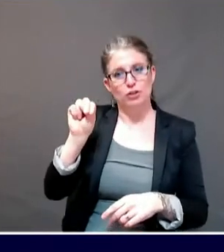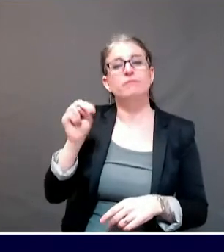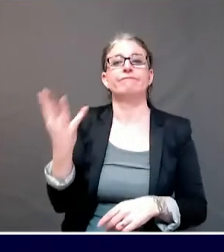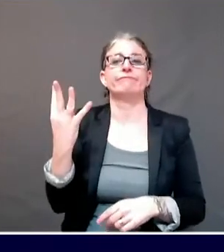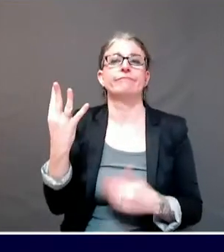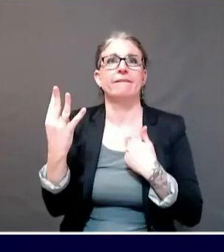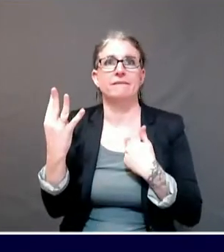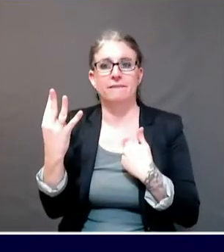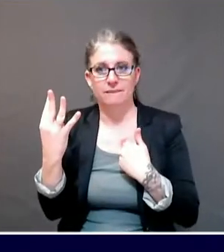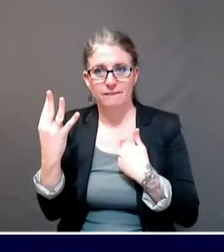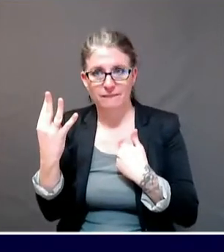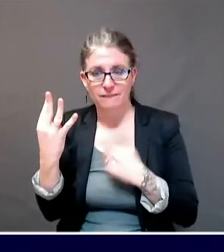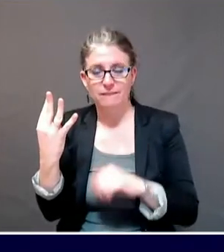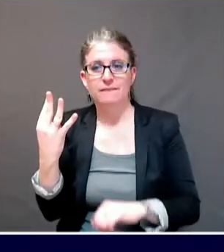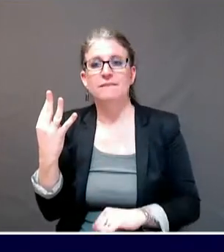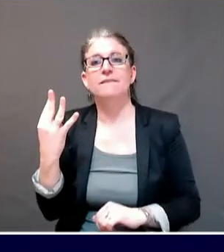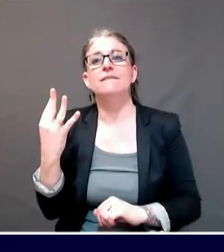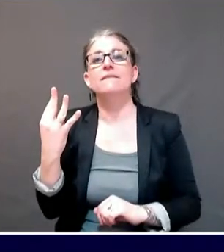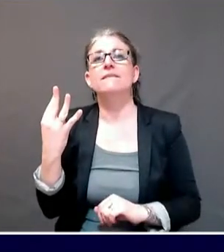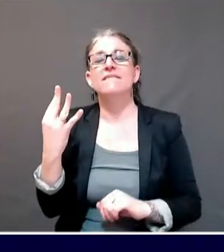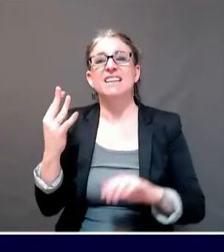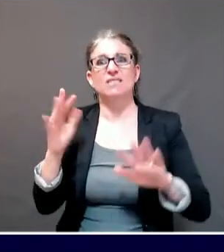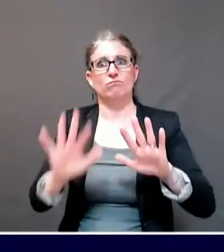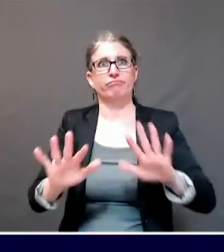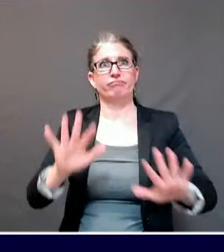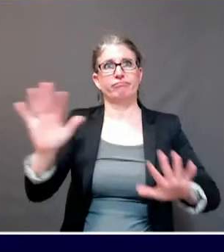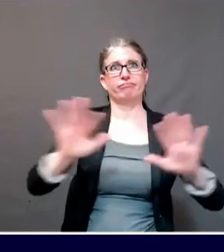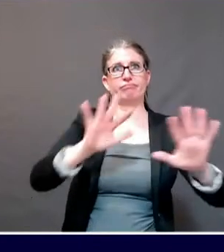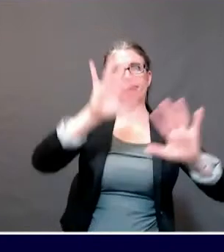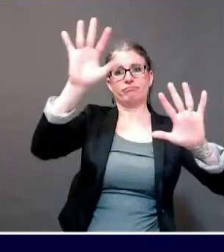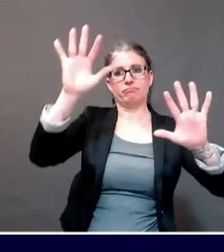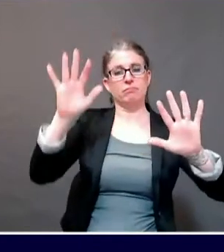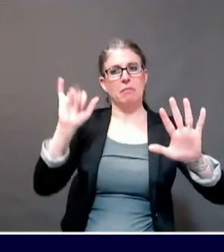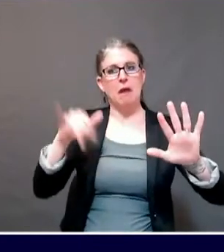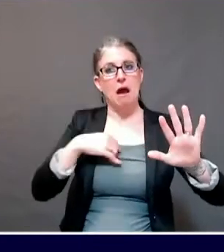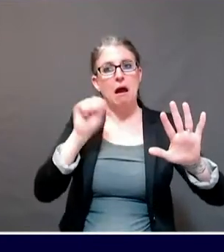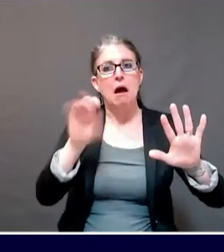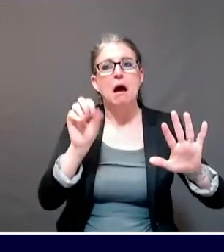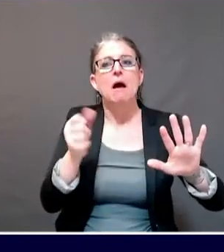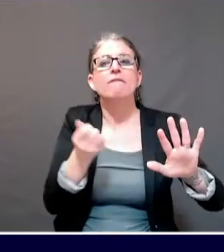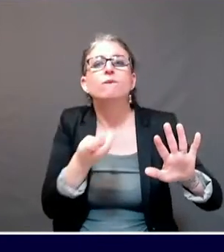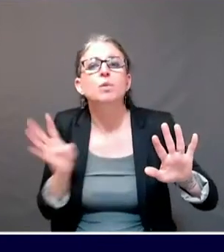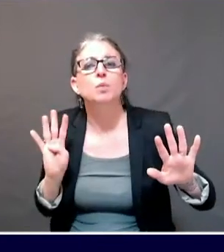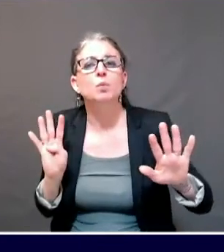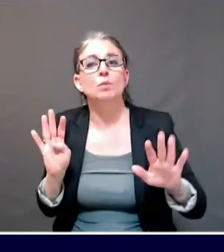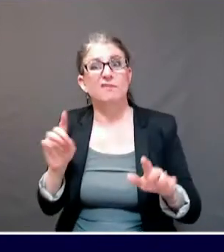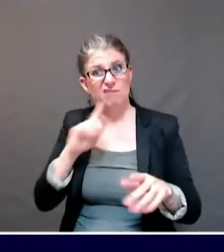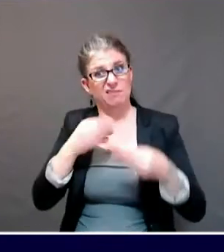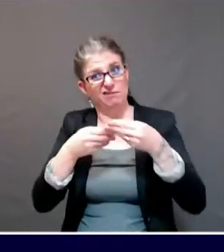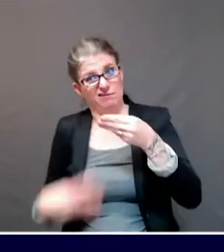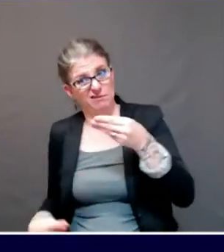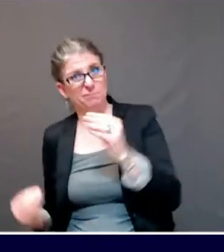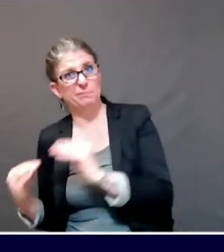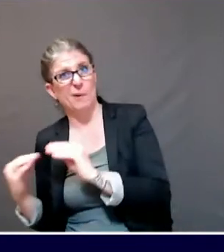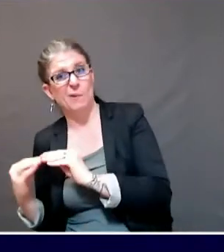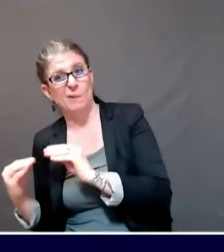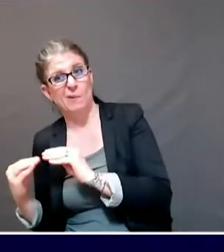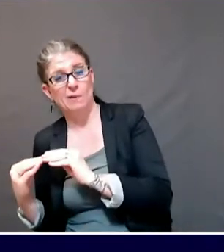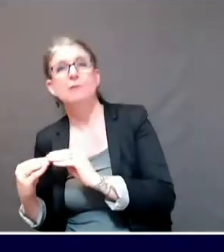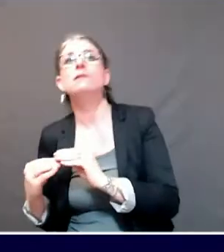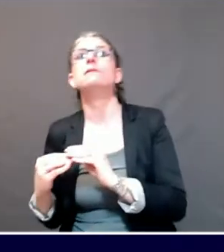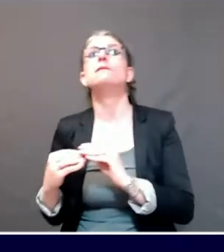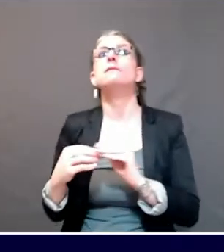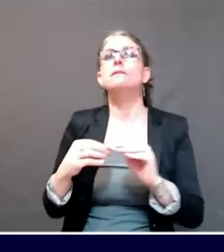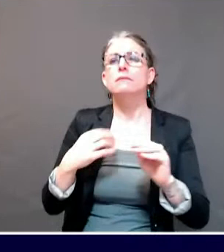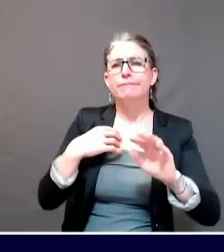that Maine CDC has opened in the past week have been in Aroostook County. We remain concerned about the